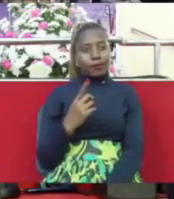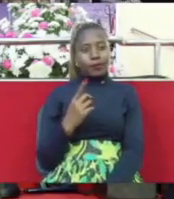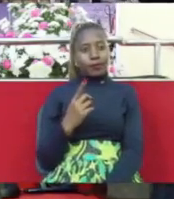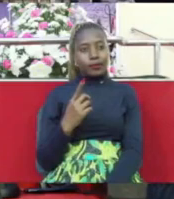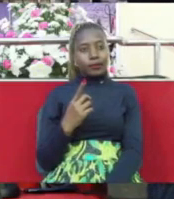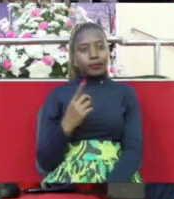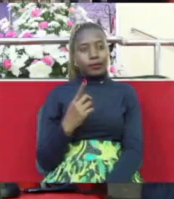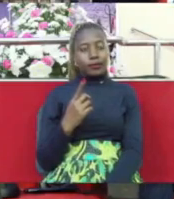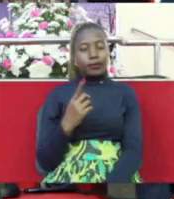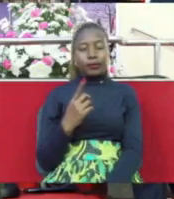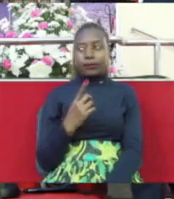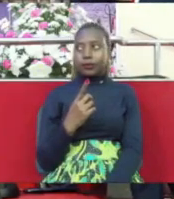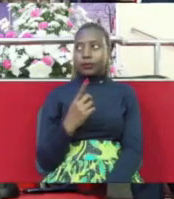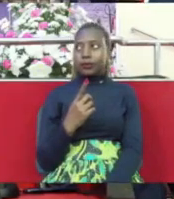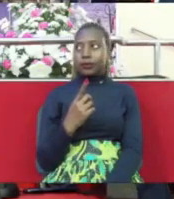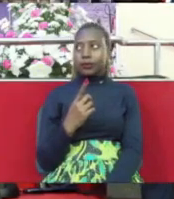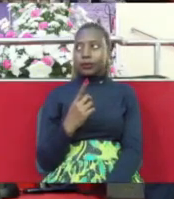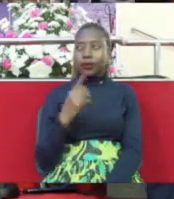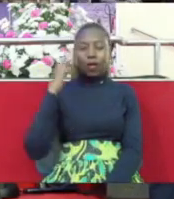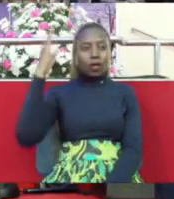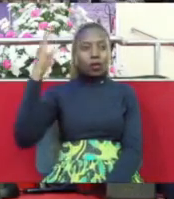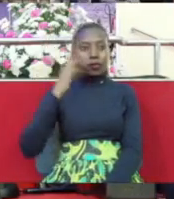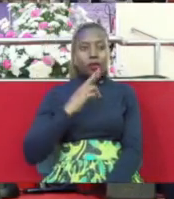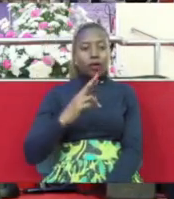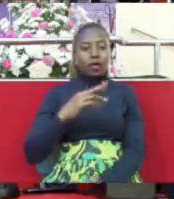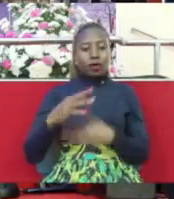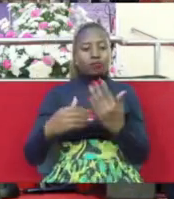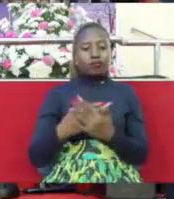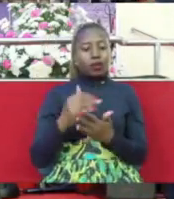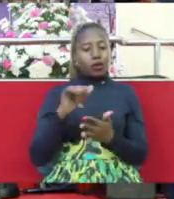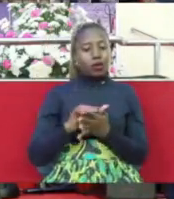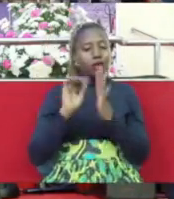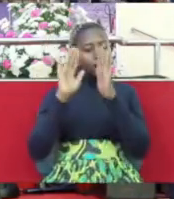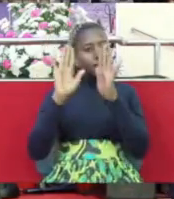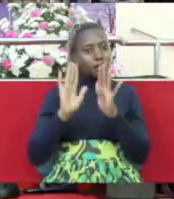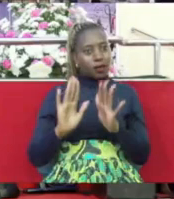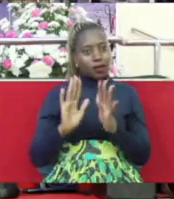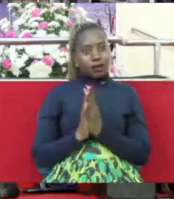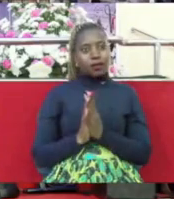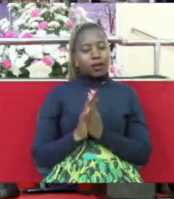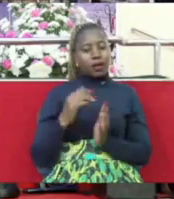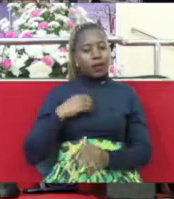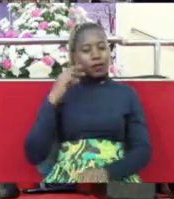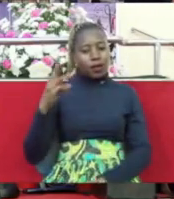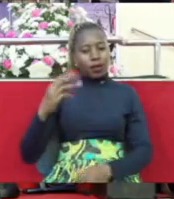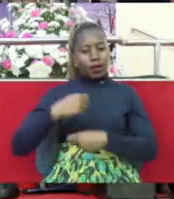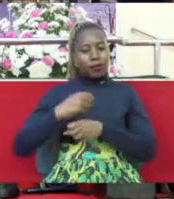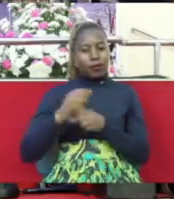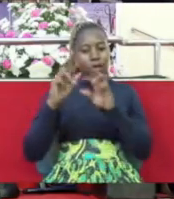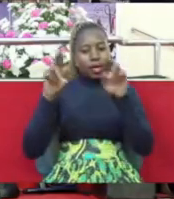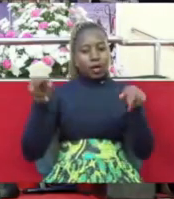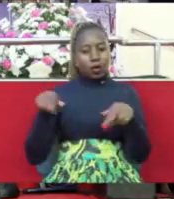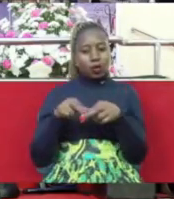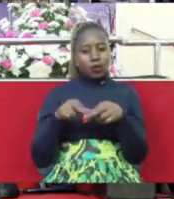akasema, that you are all that matters. Wewe ni kila kitu kinachohitajika. I will make room for the two of us. Nitatengeneza sehemu